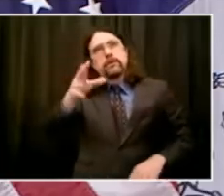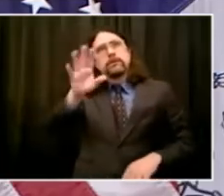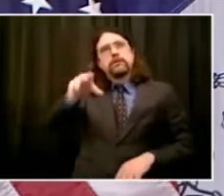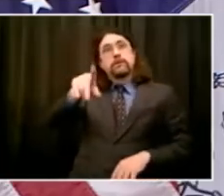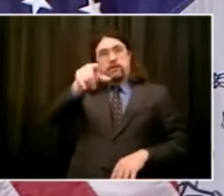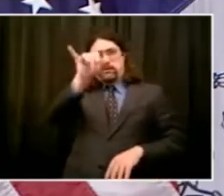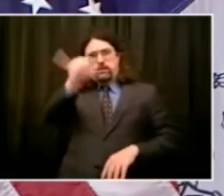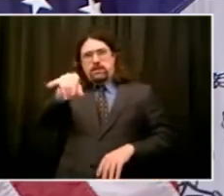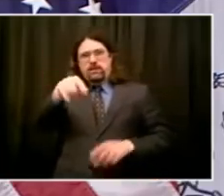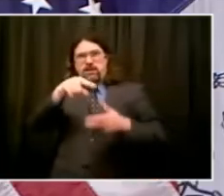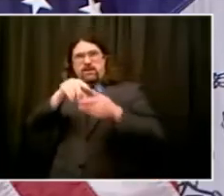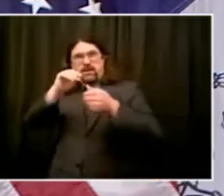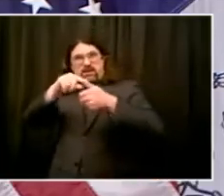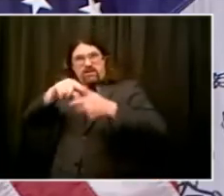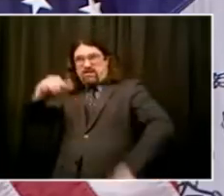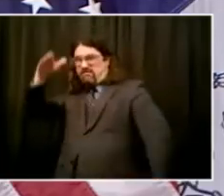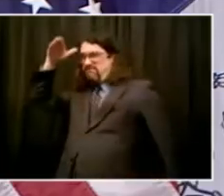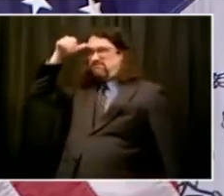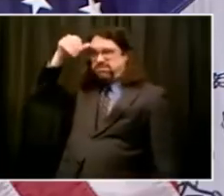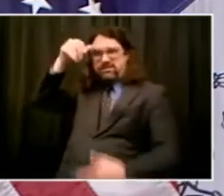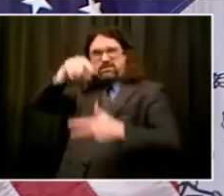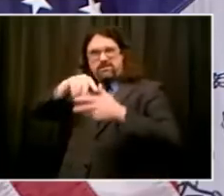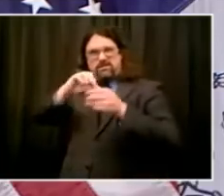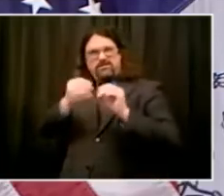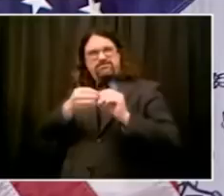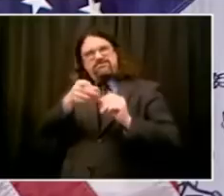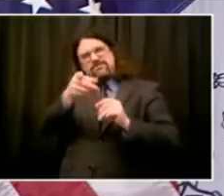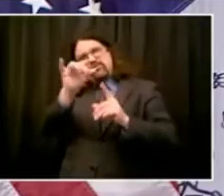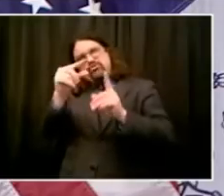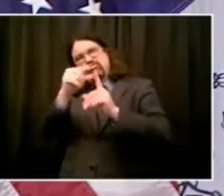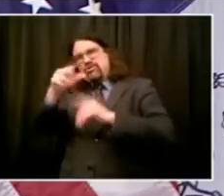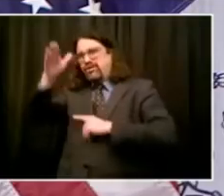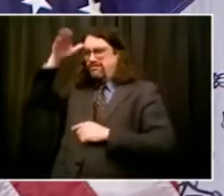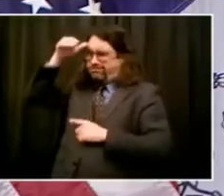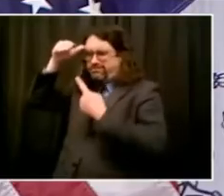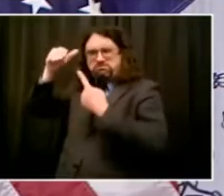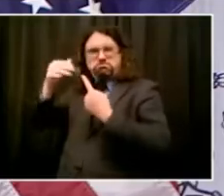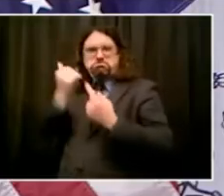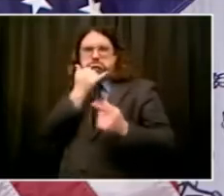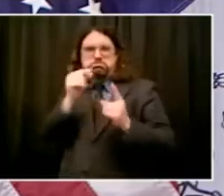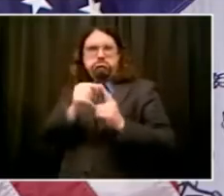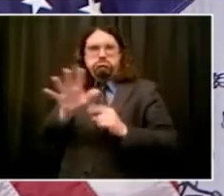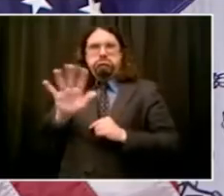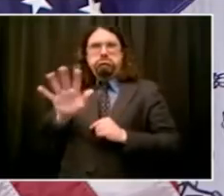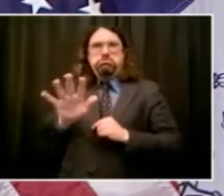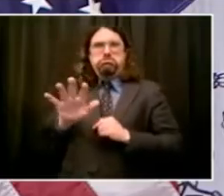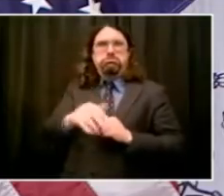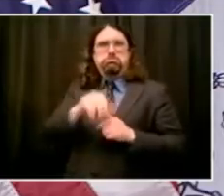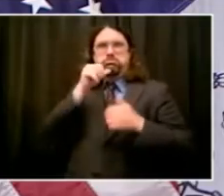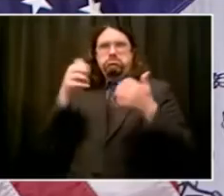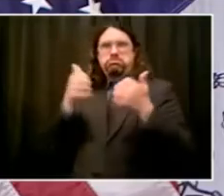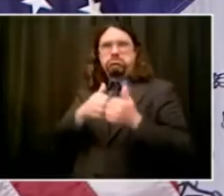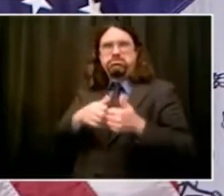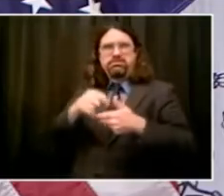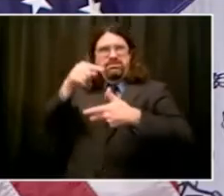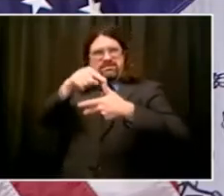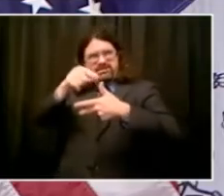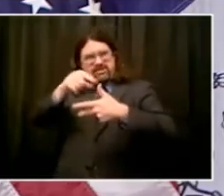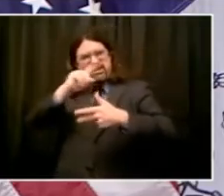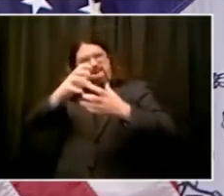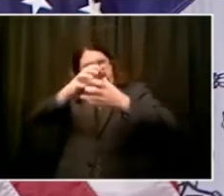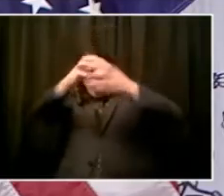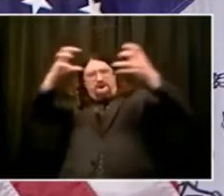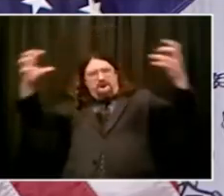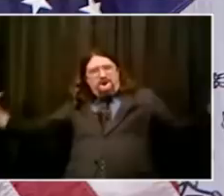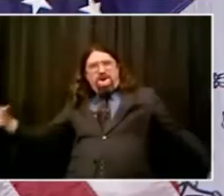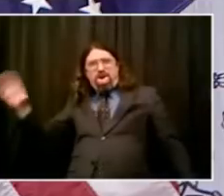say the decrease has been unbelievable. The fact that we're talking about numbers in the 50s and